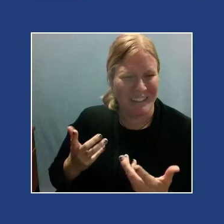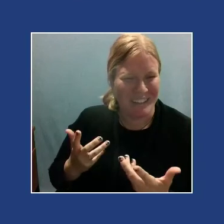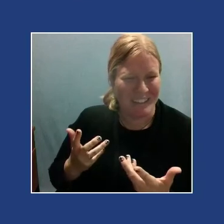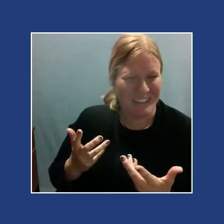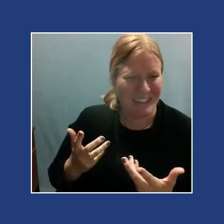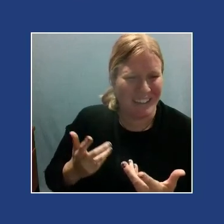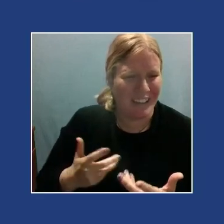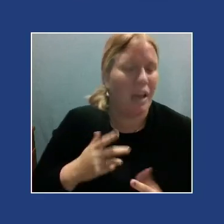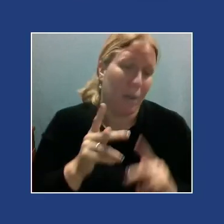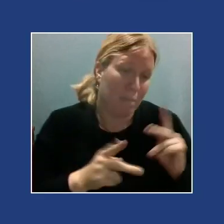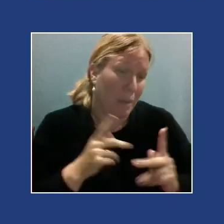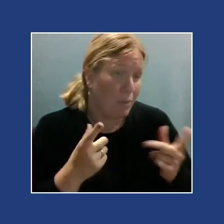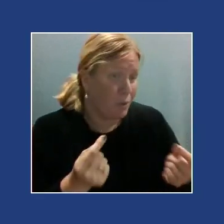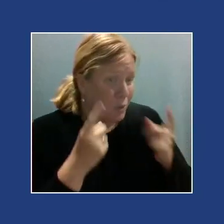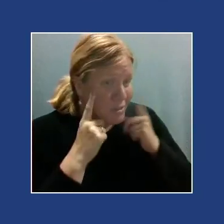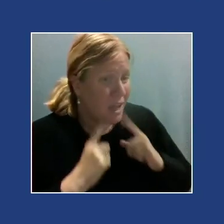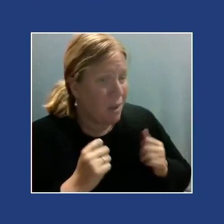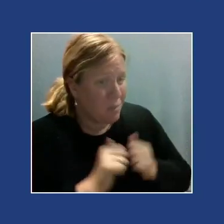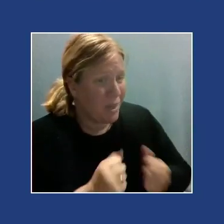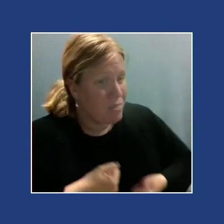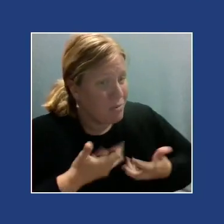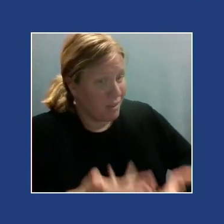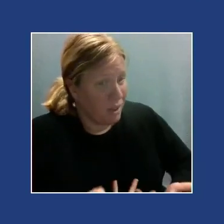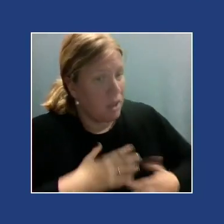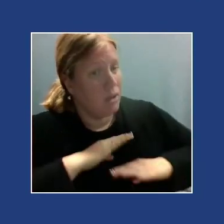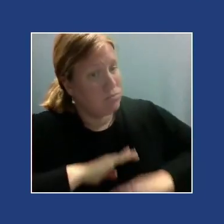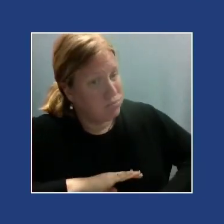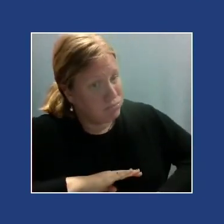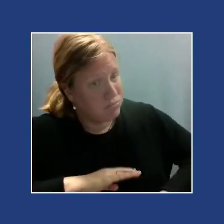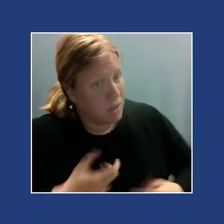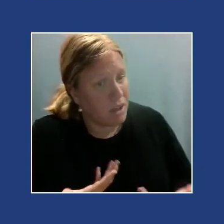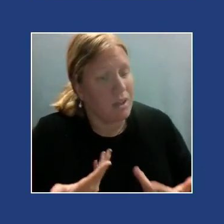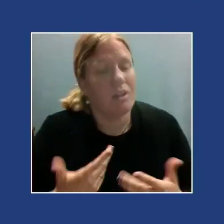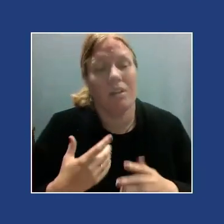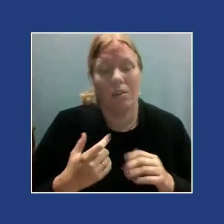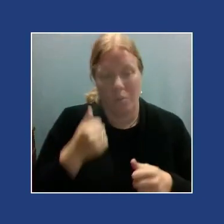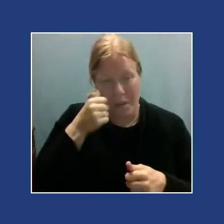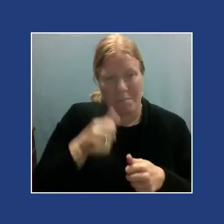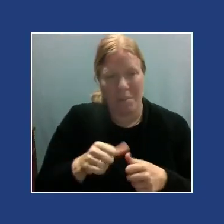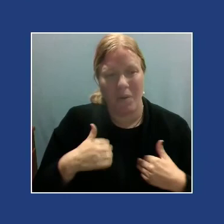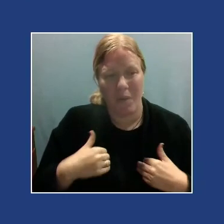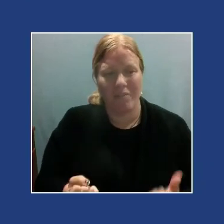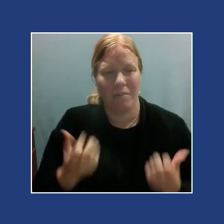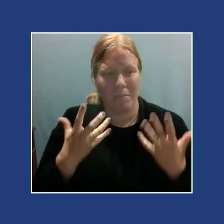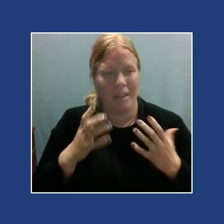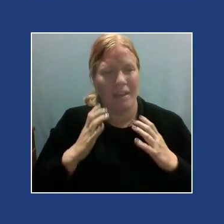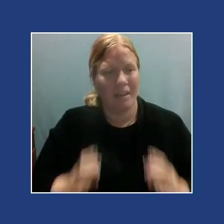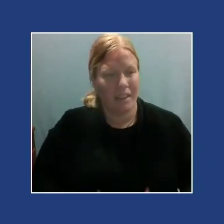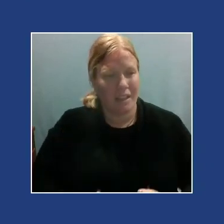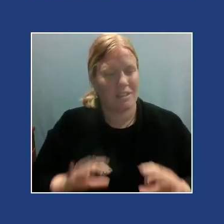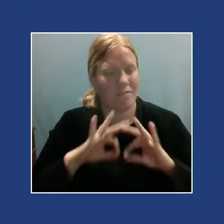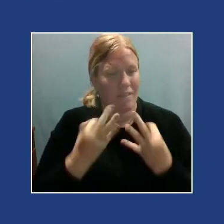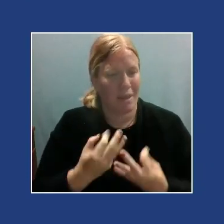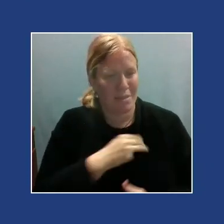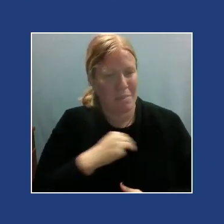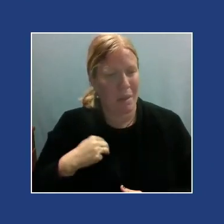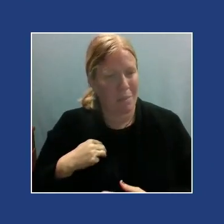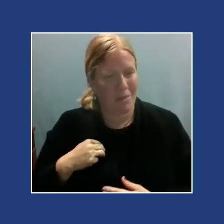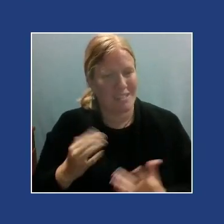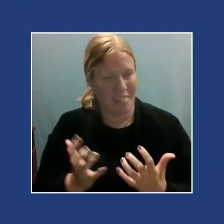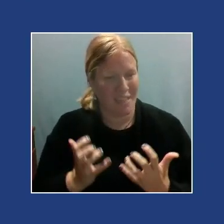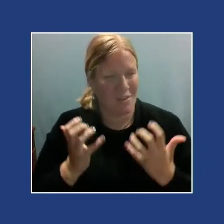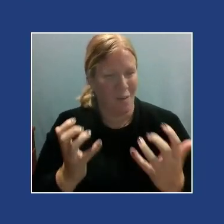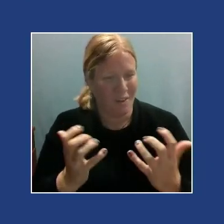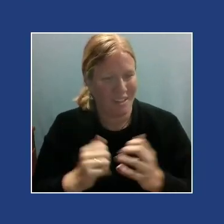Well, people do sob with relief. Yeah. And remembering that we have many clients and their family members in the audience,